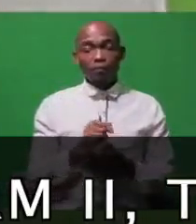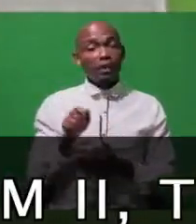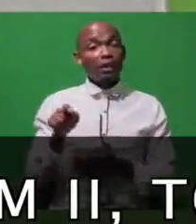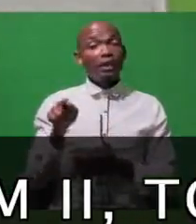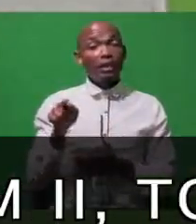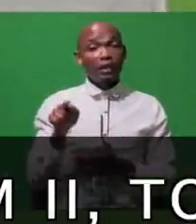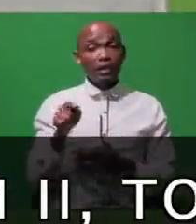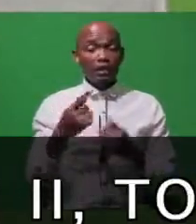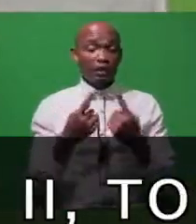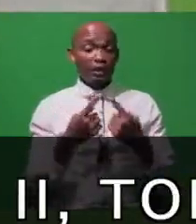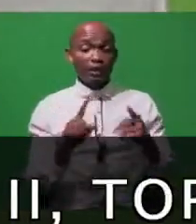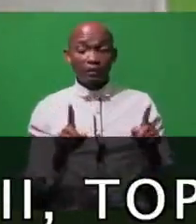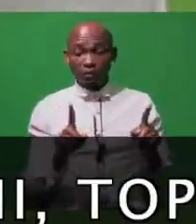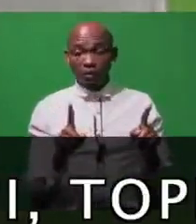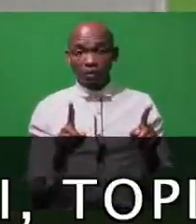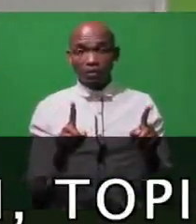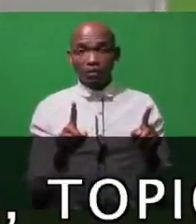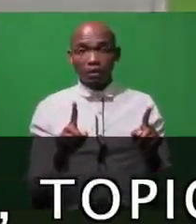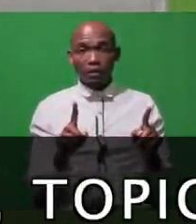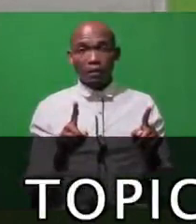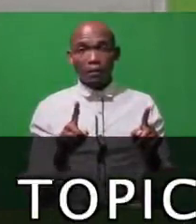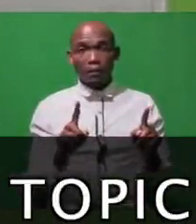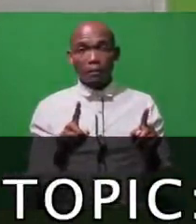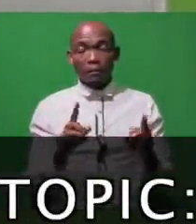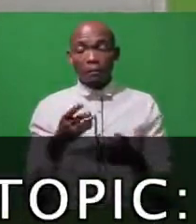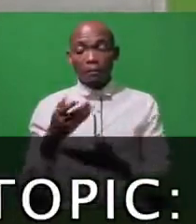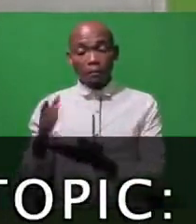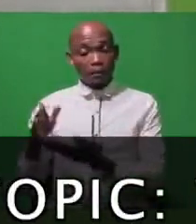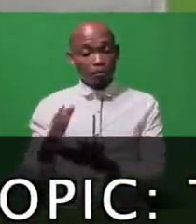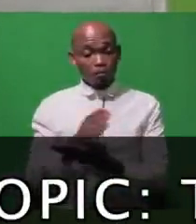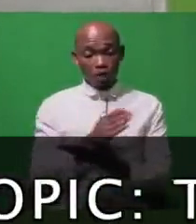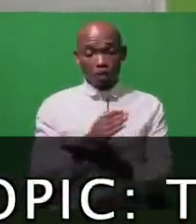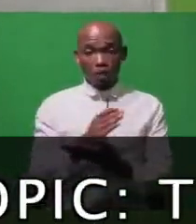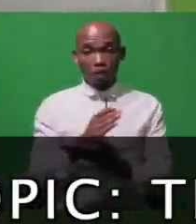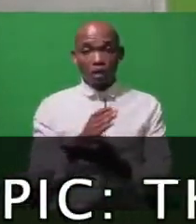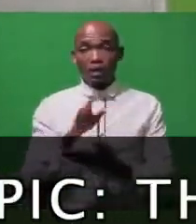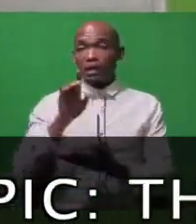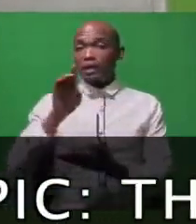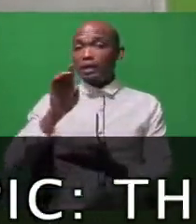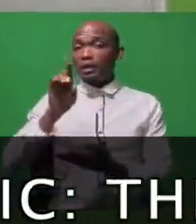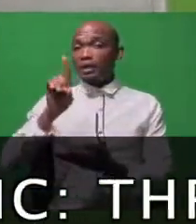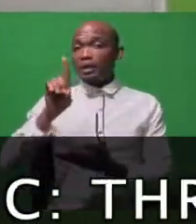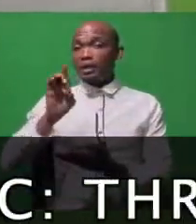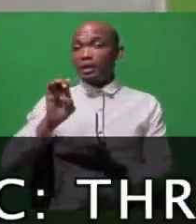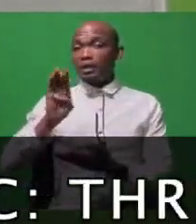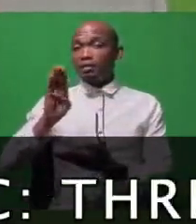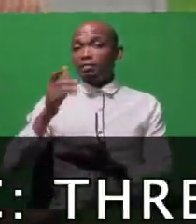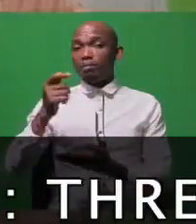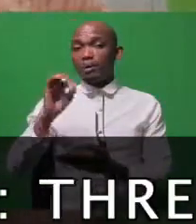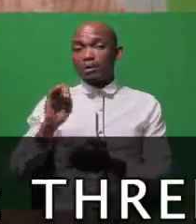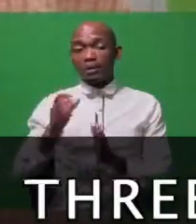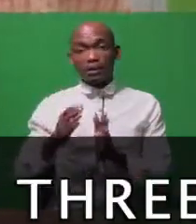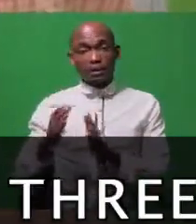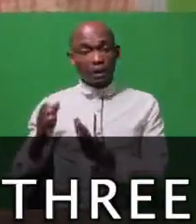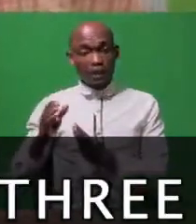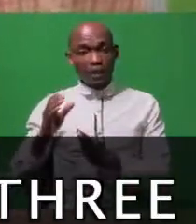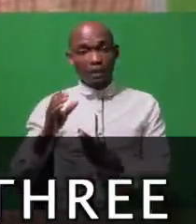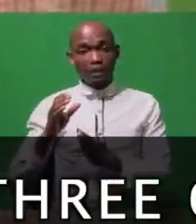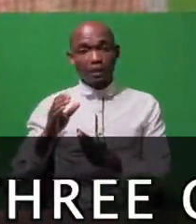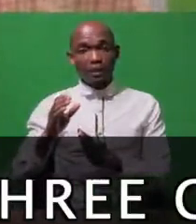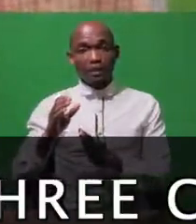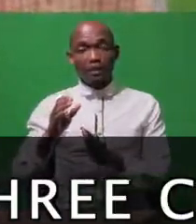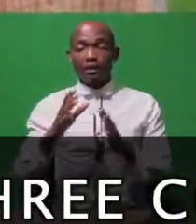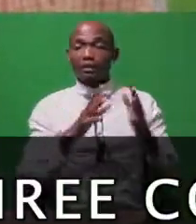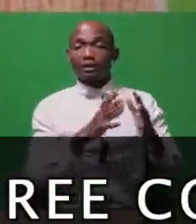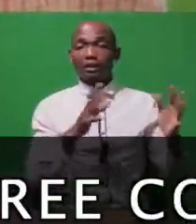Here, the difference between the debit side is greater and the